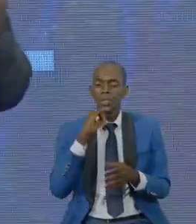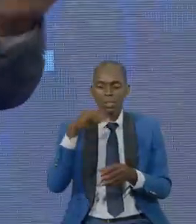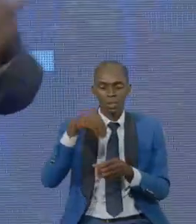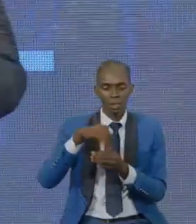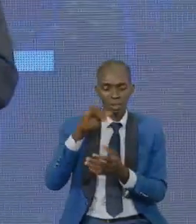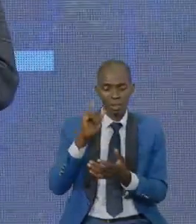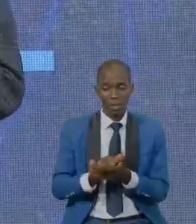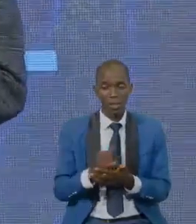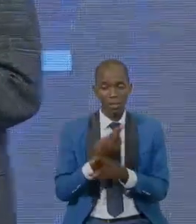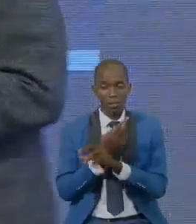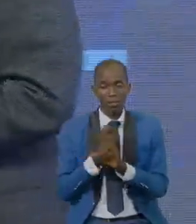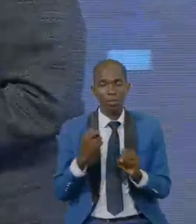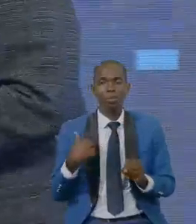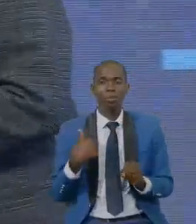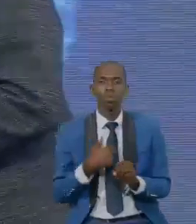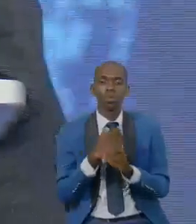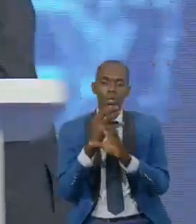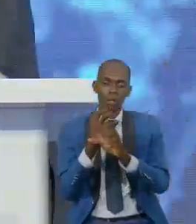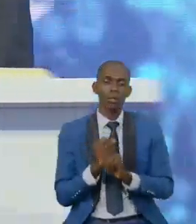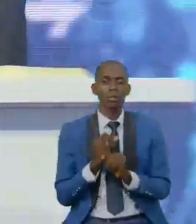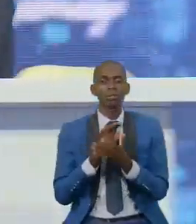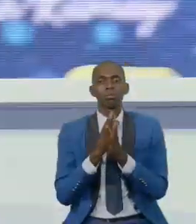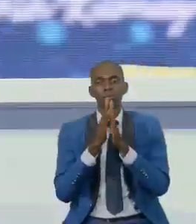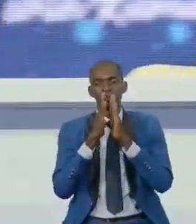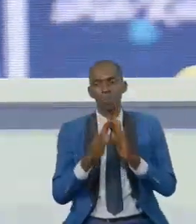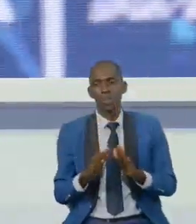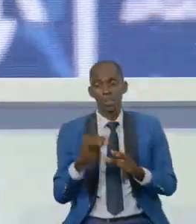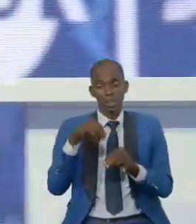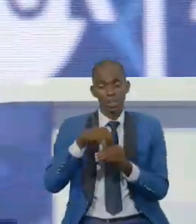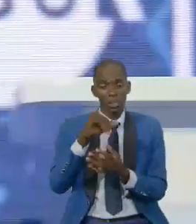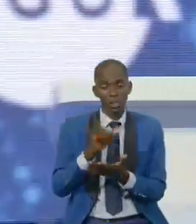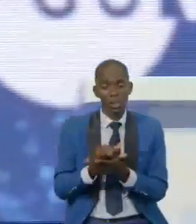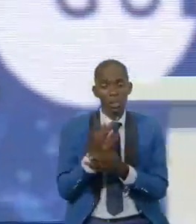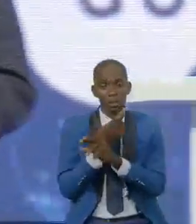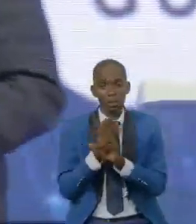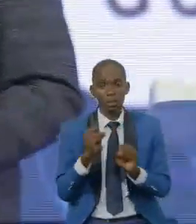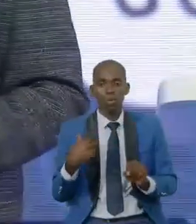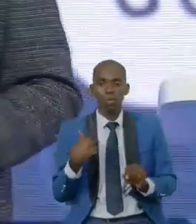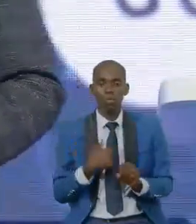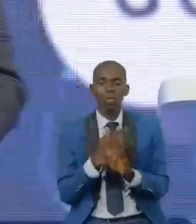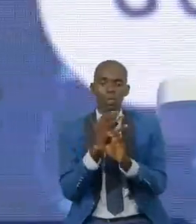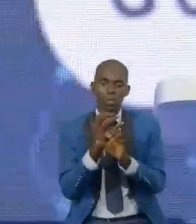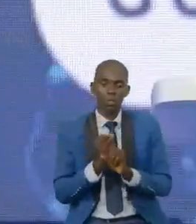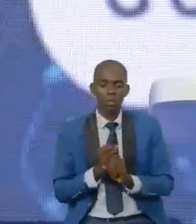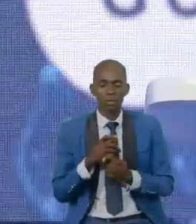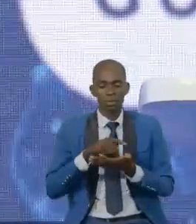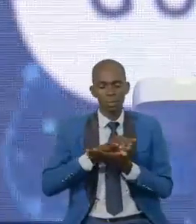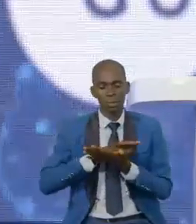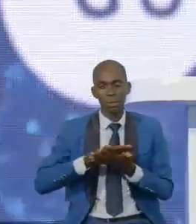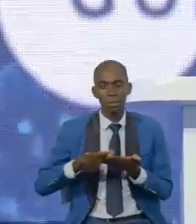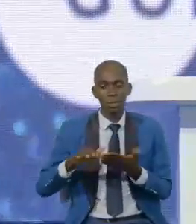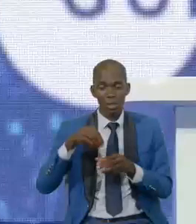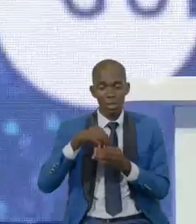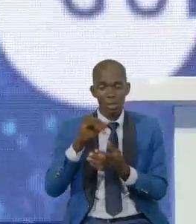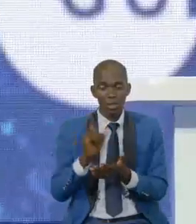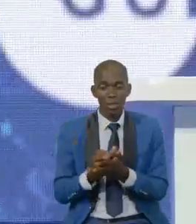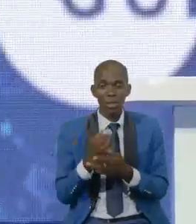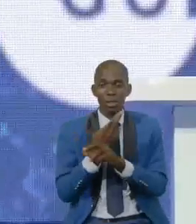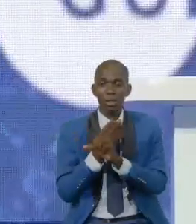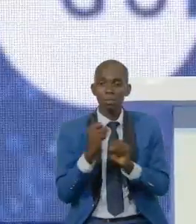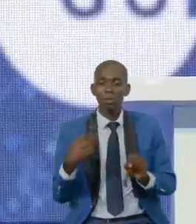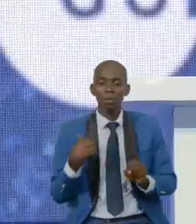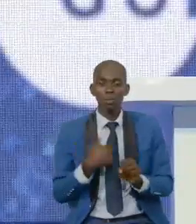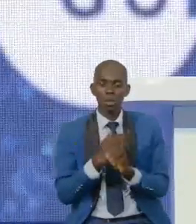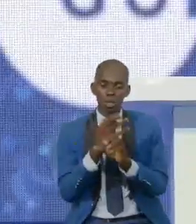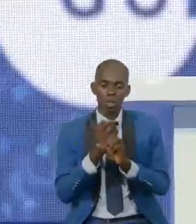have peace. In that redemption we have purity. In that redemption we have